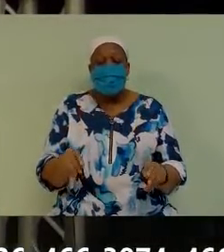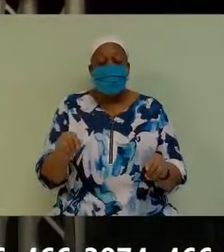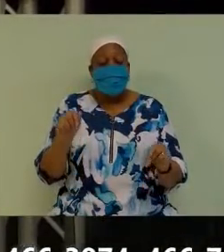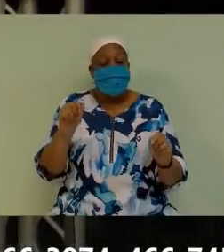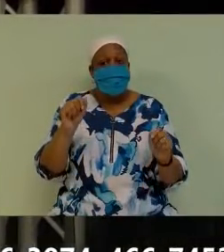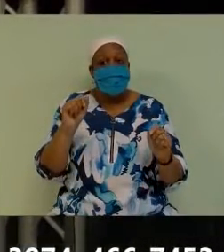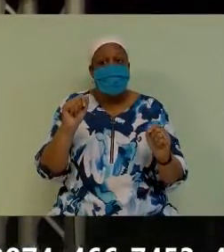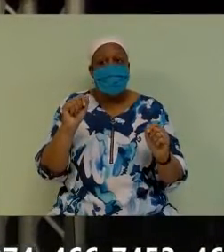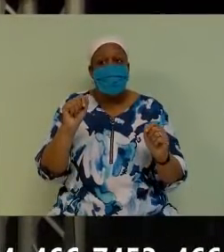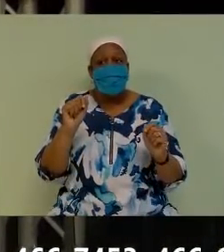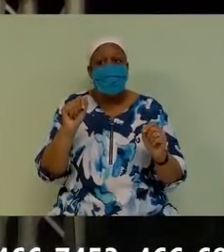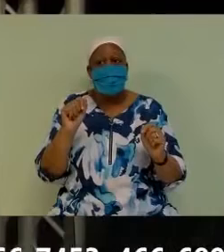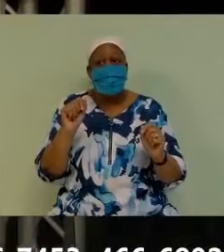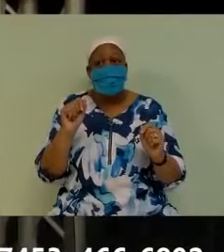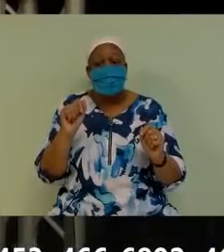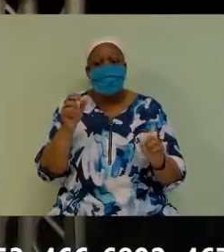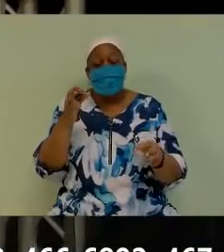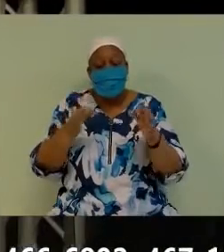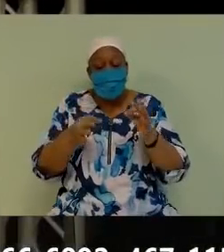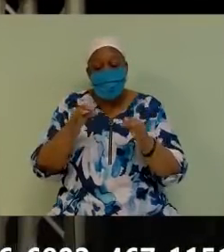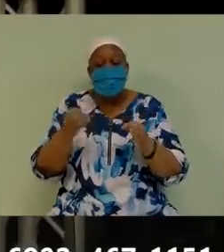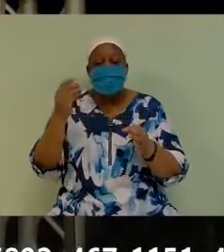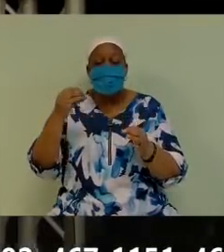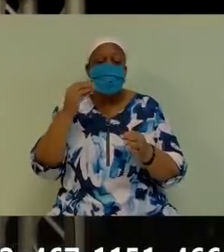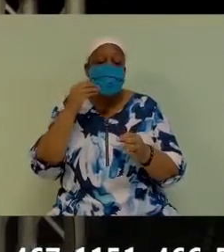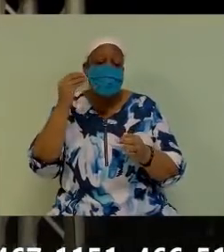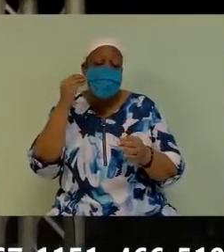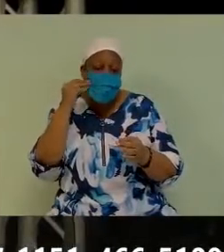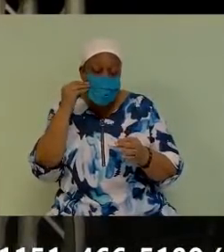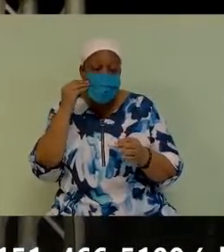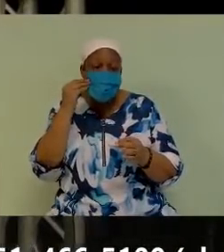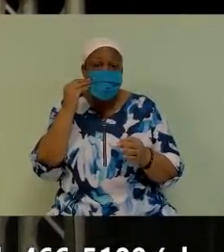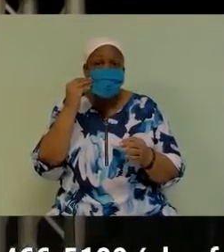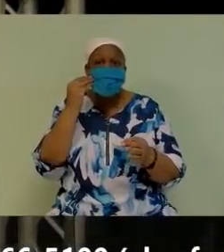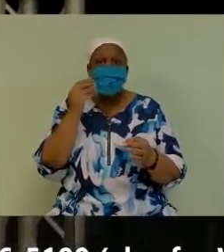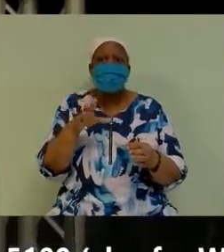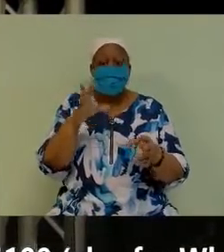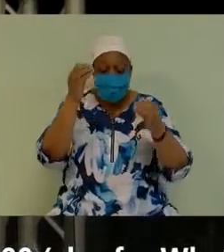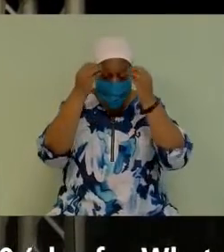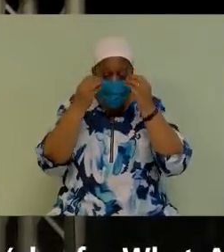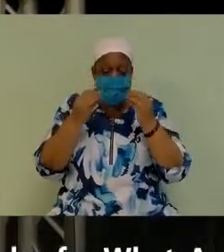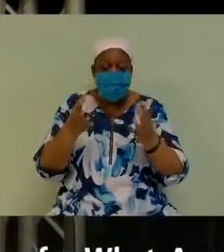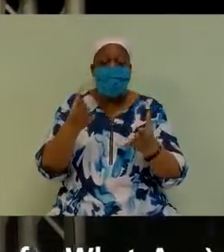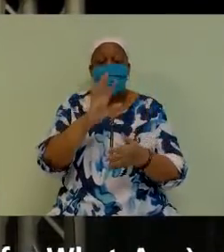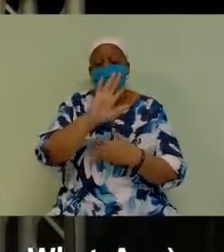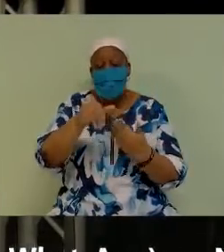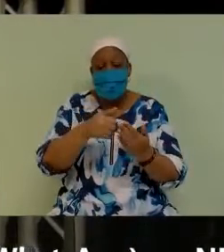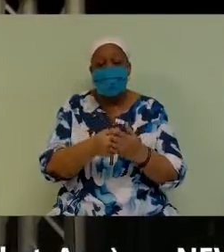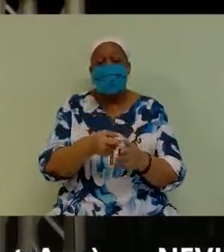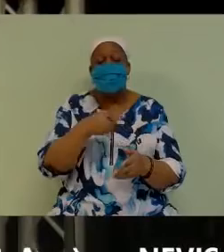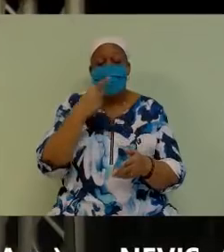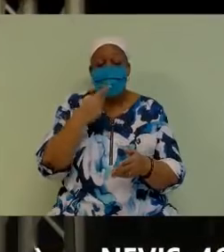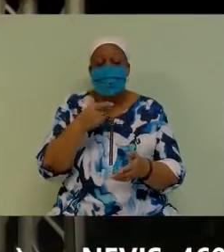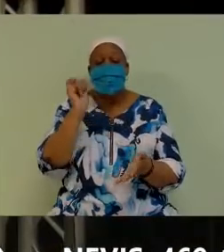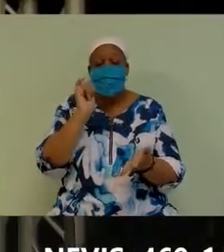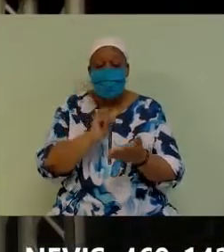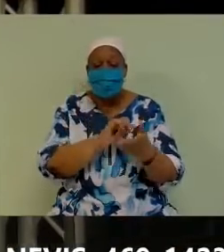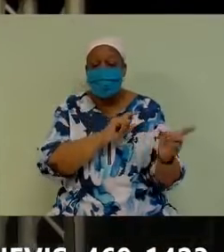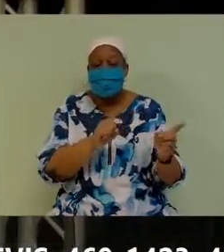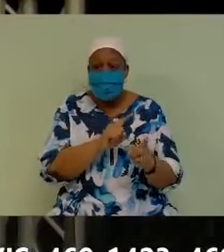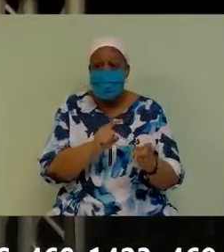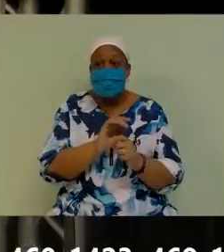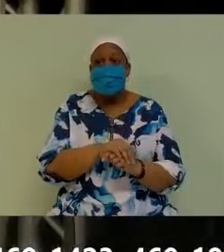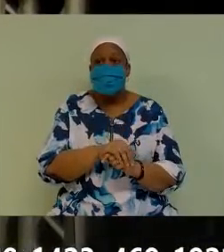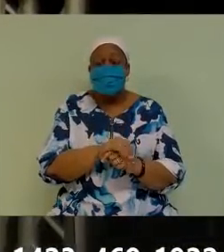if persons are allowed to quarantine themselves at home, that they would obey the rules and regulations. And so it is